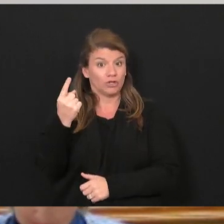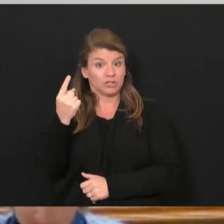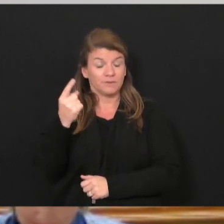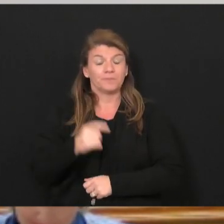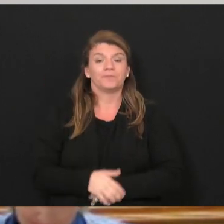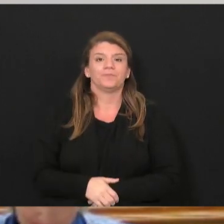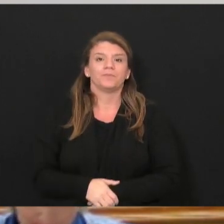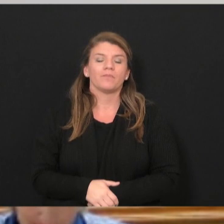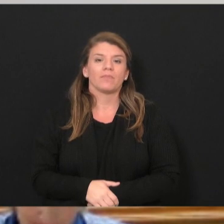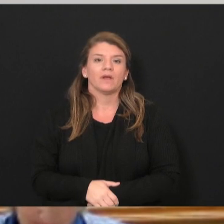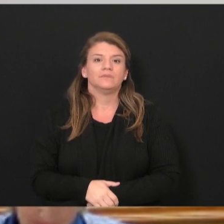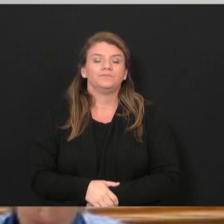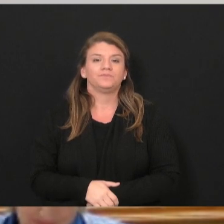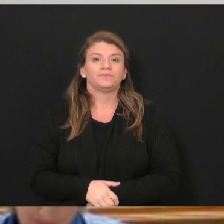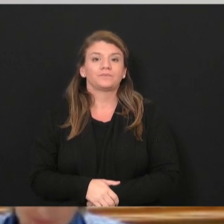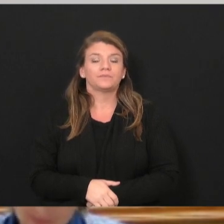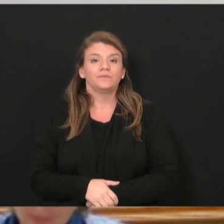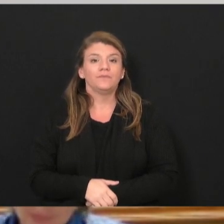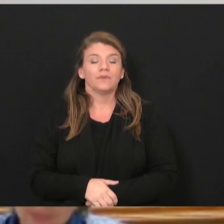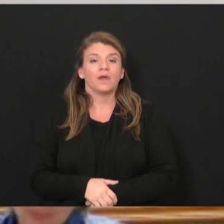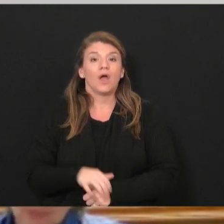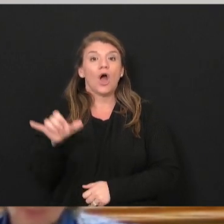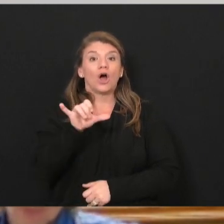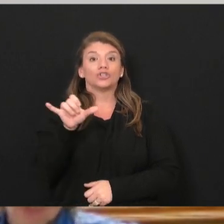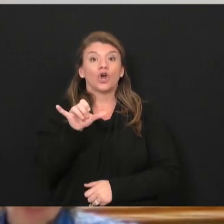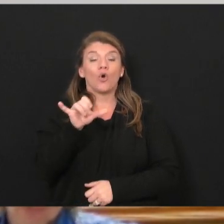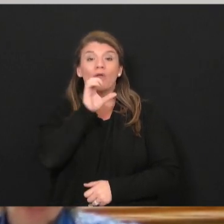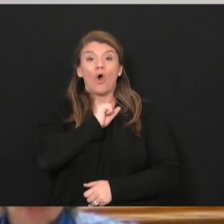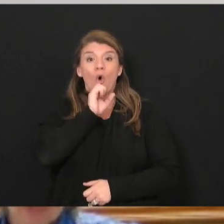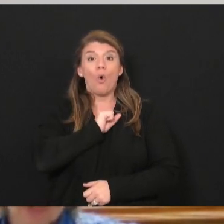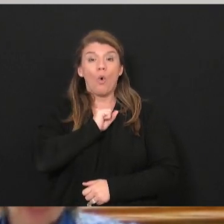pre-existing authorizations will be extended.